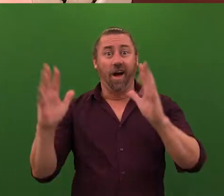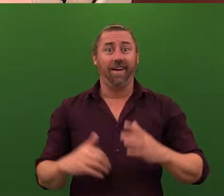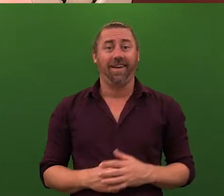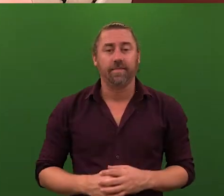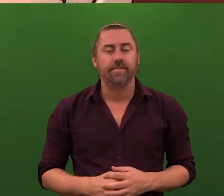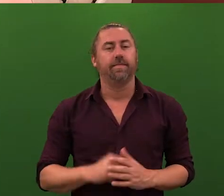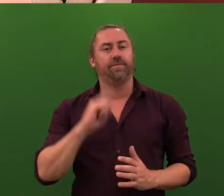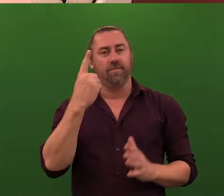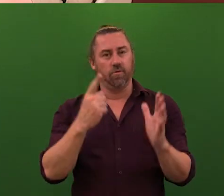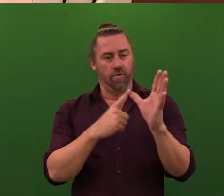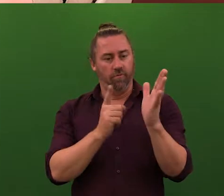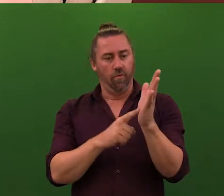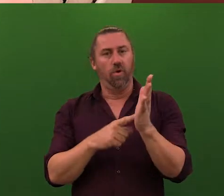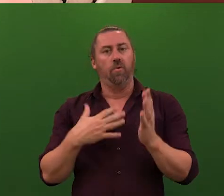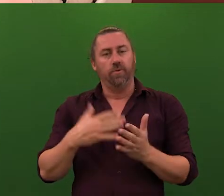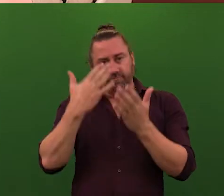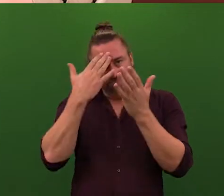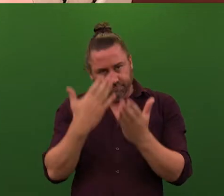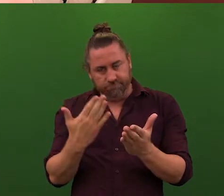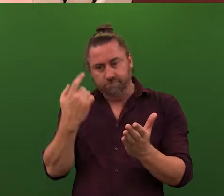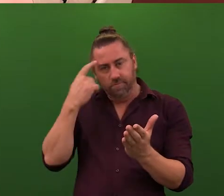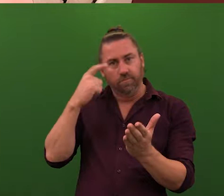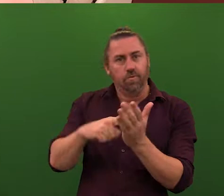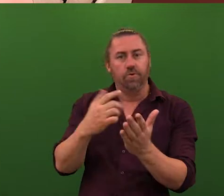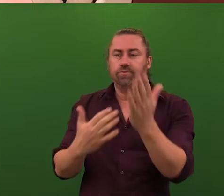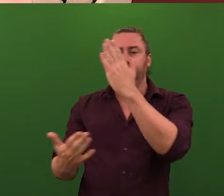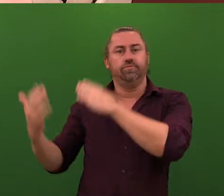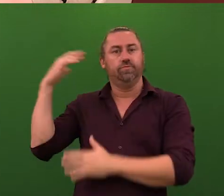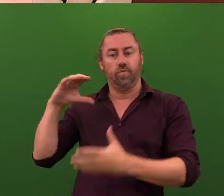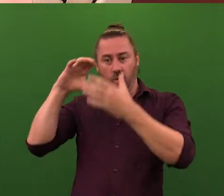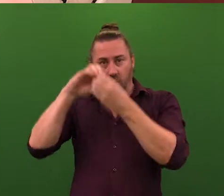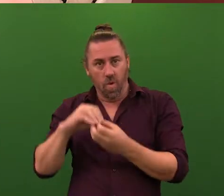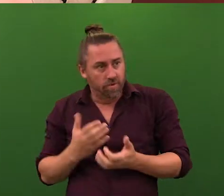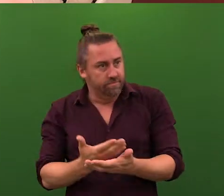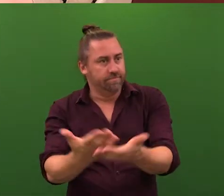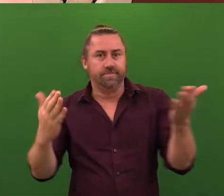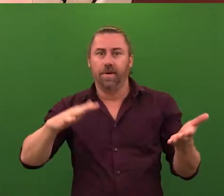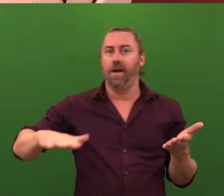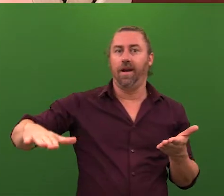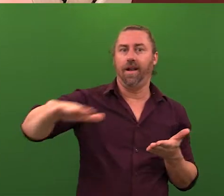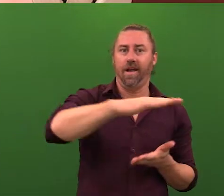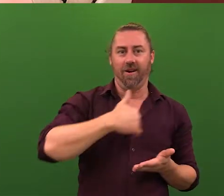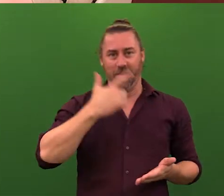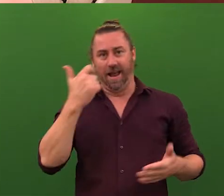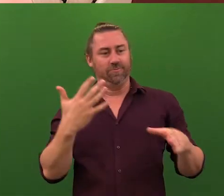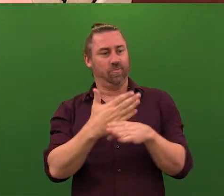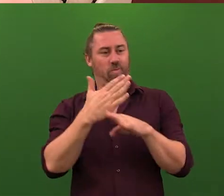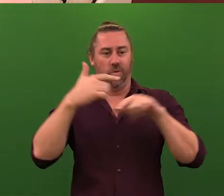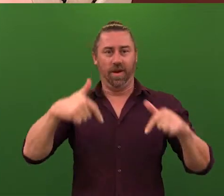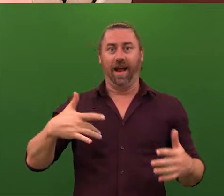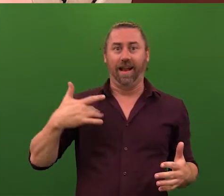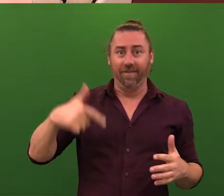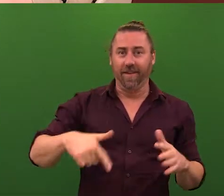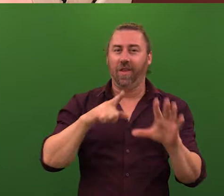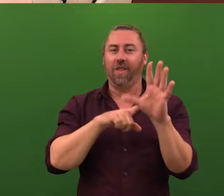Hi everyone. Firstly, I'd like to respectfully acknowledge the traditional custodians of the land upon which I work and live,